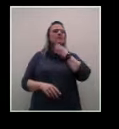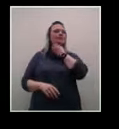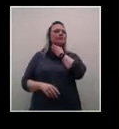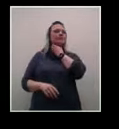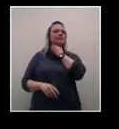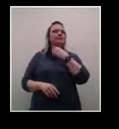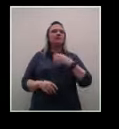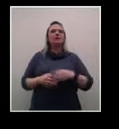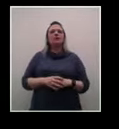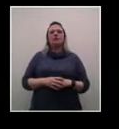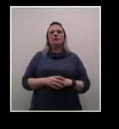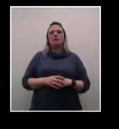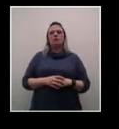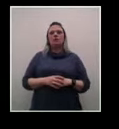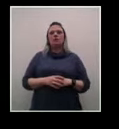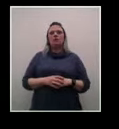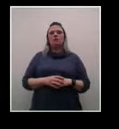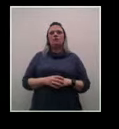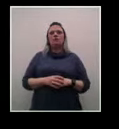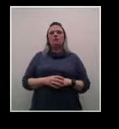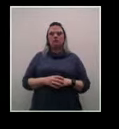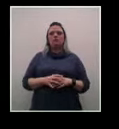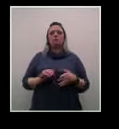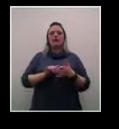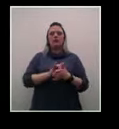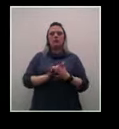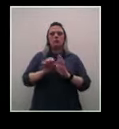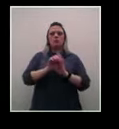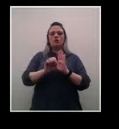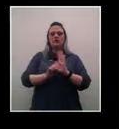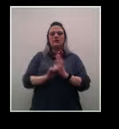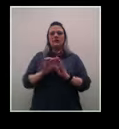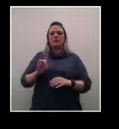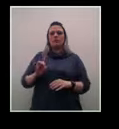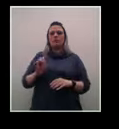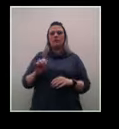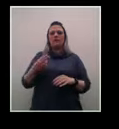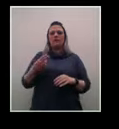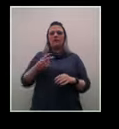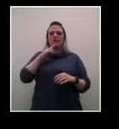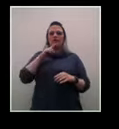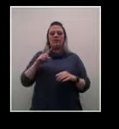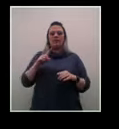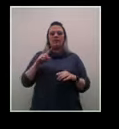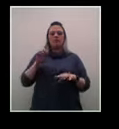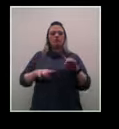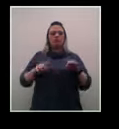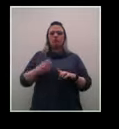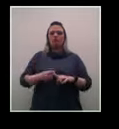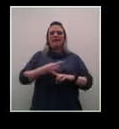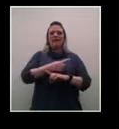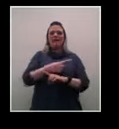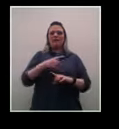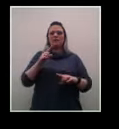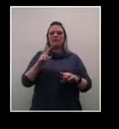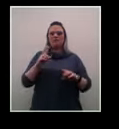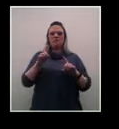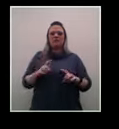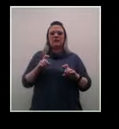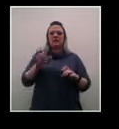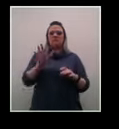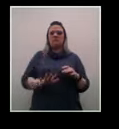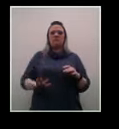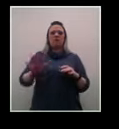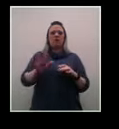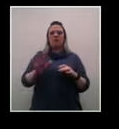The issue of the New York State Department of Health is doing random tests across upstate and downstate New